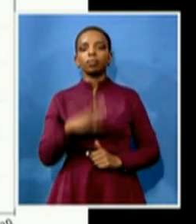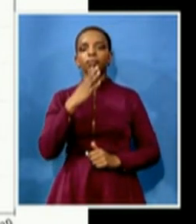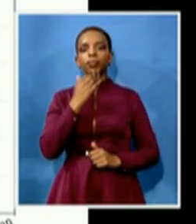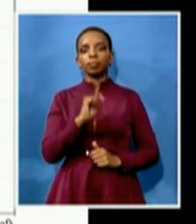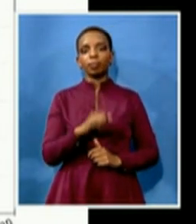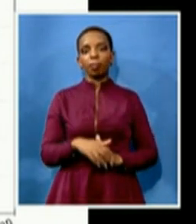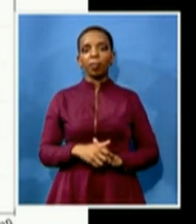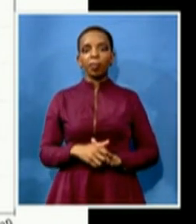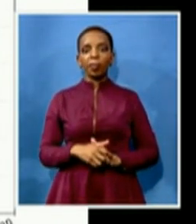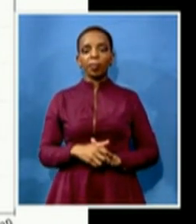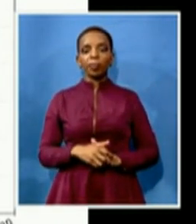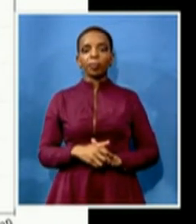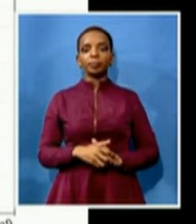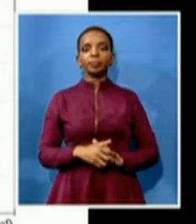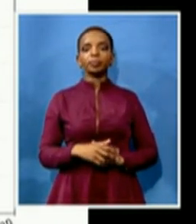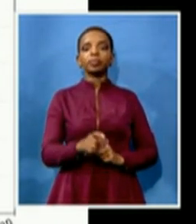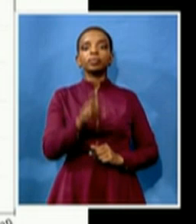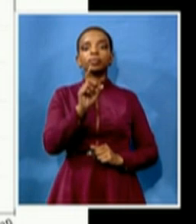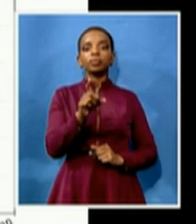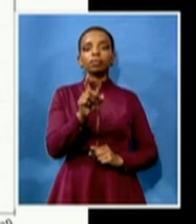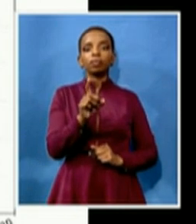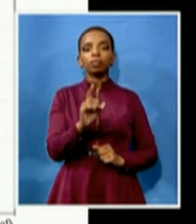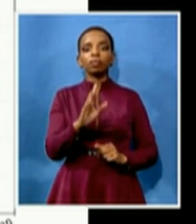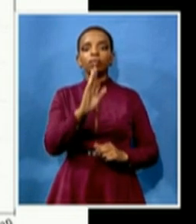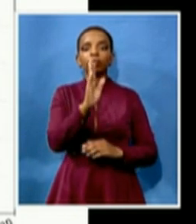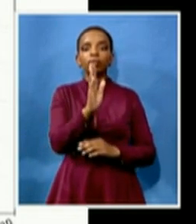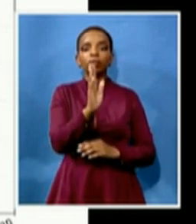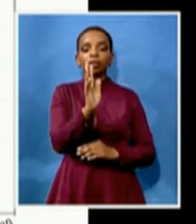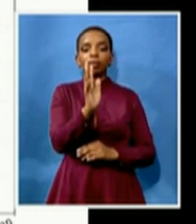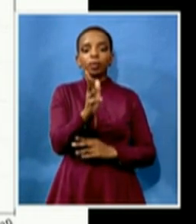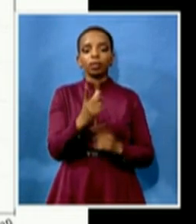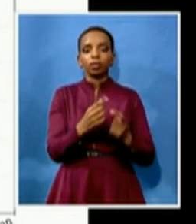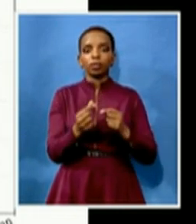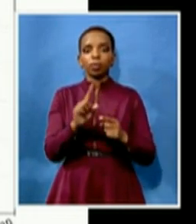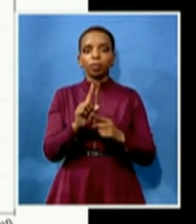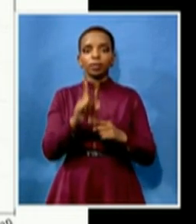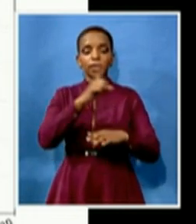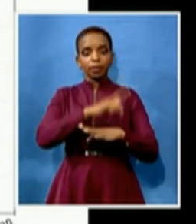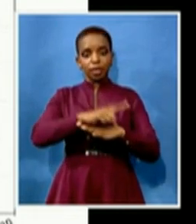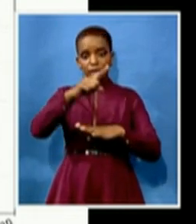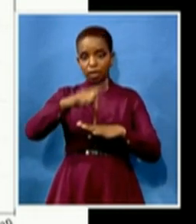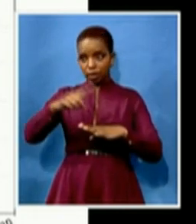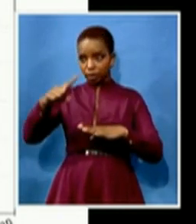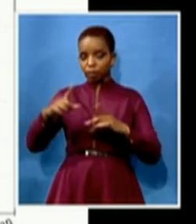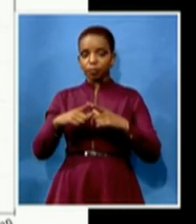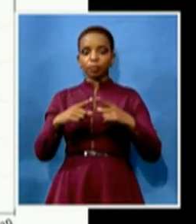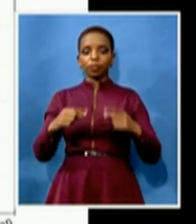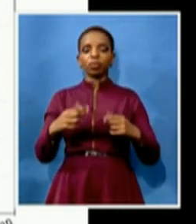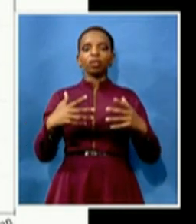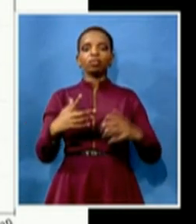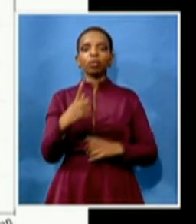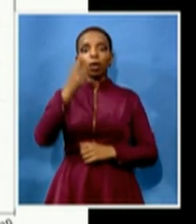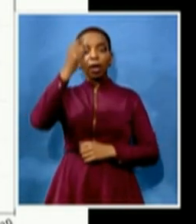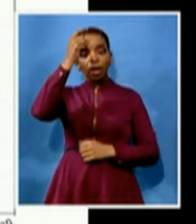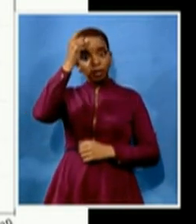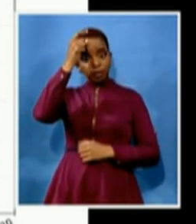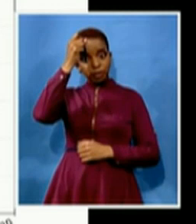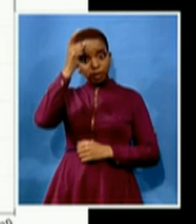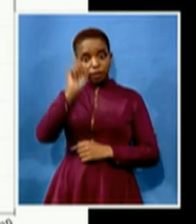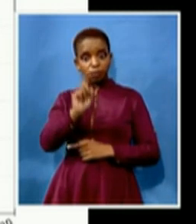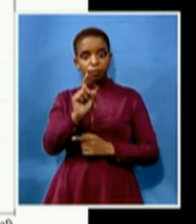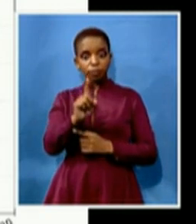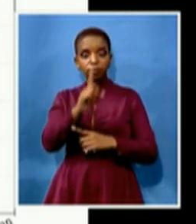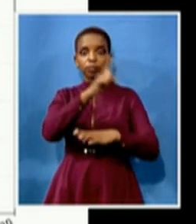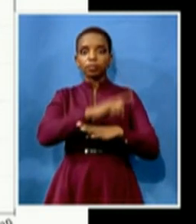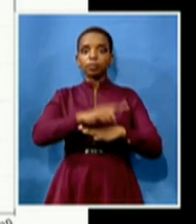is whether to compare to the data to understand the dynamic of the data. And when you see here in the Gauteng province, here the data